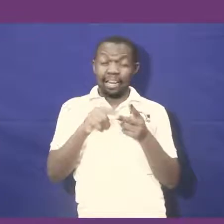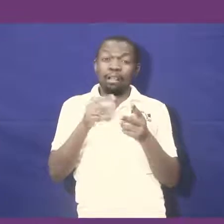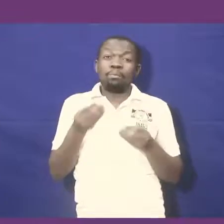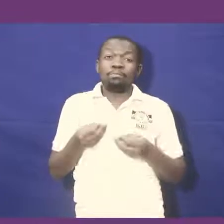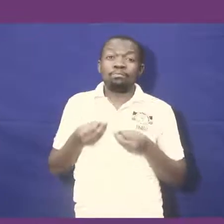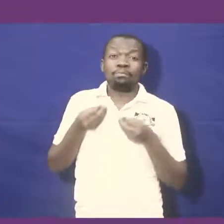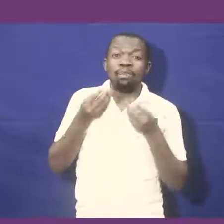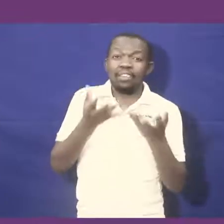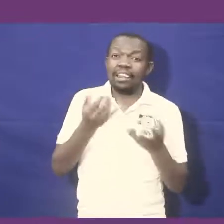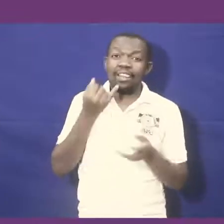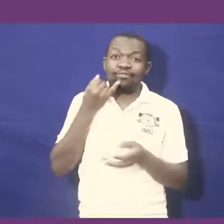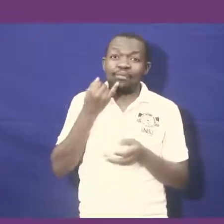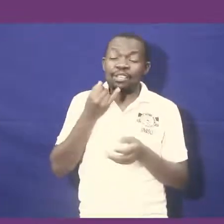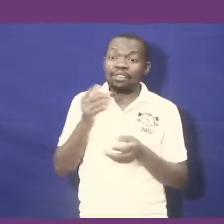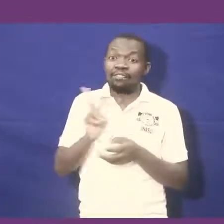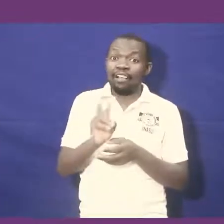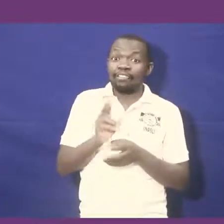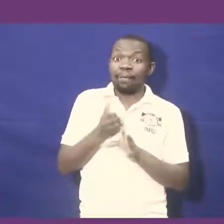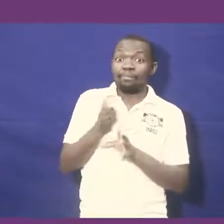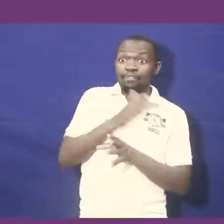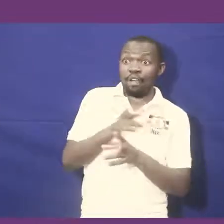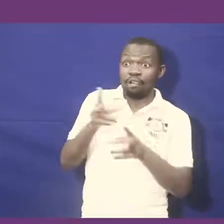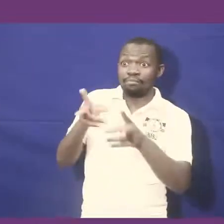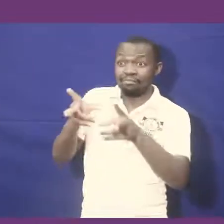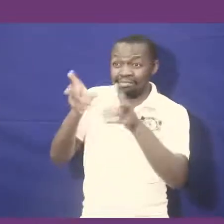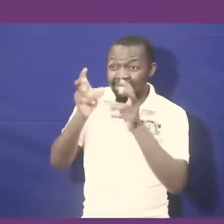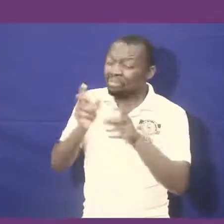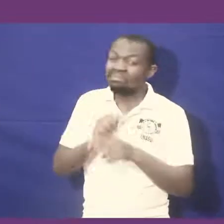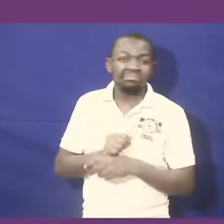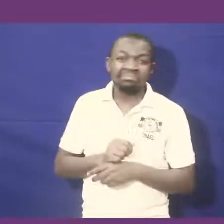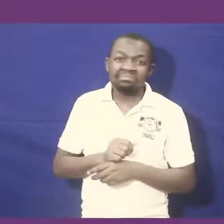provide second-hand information.